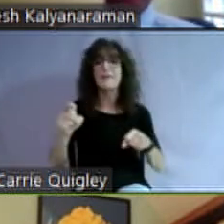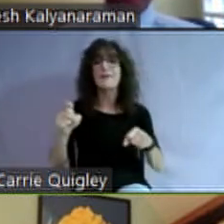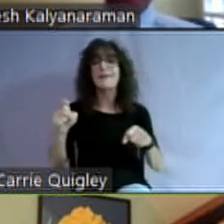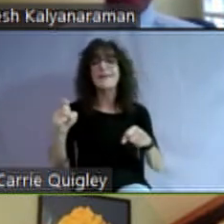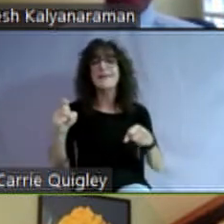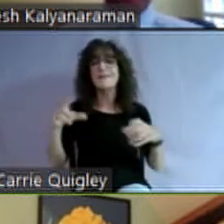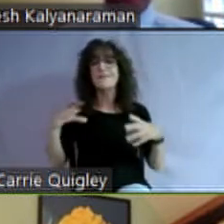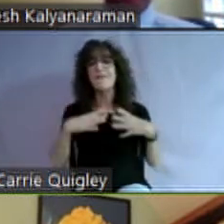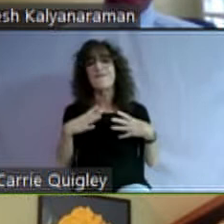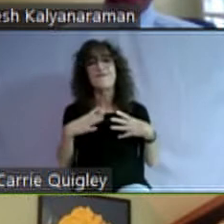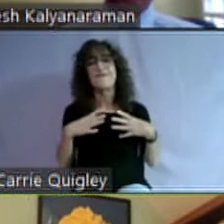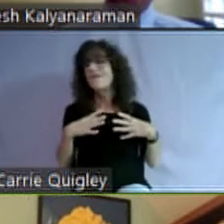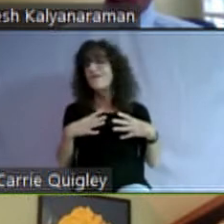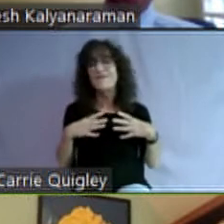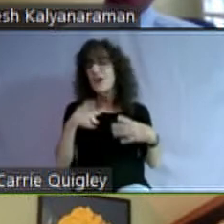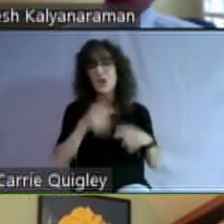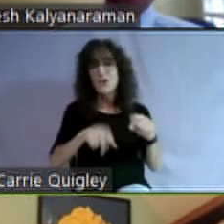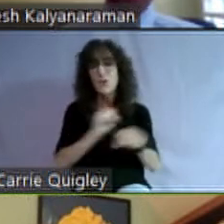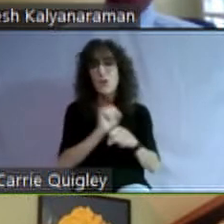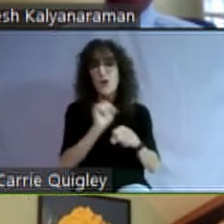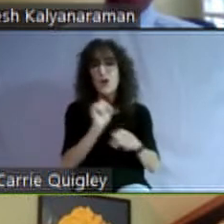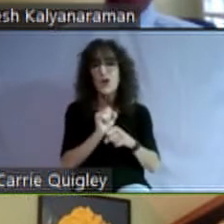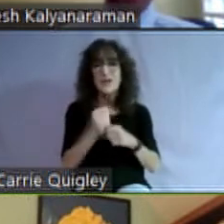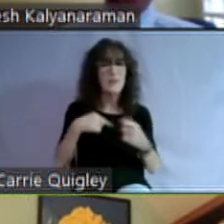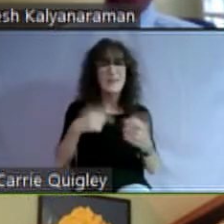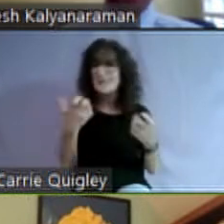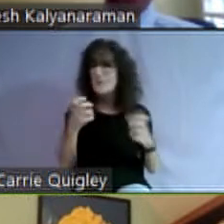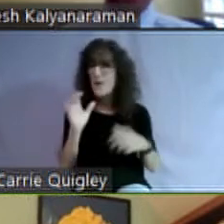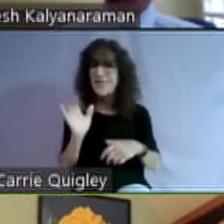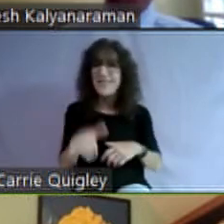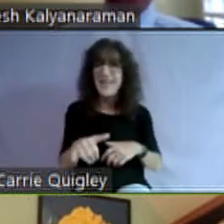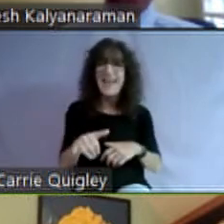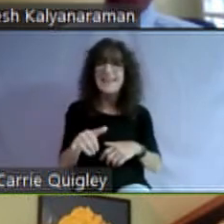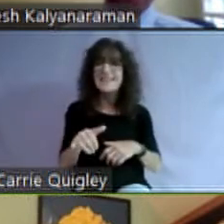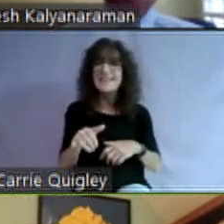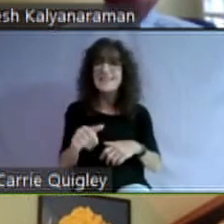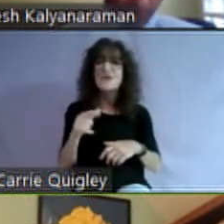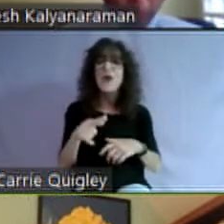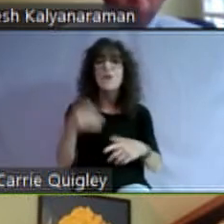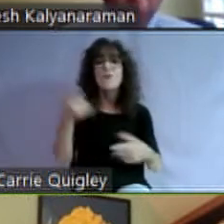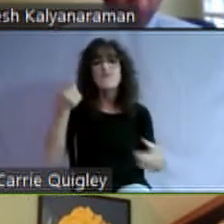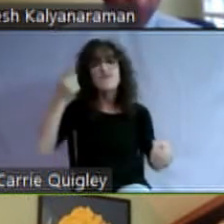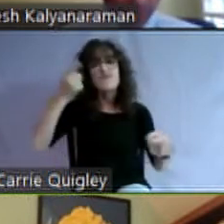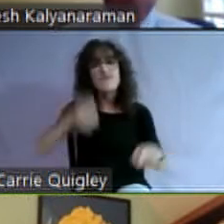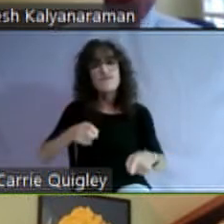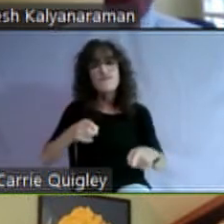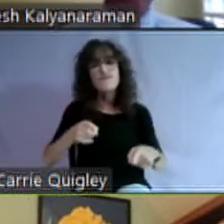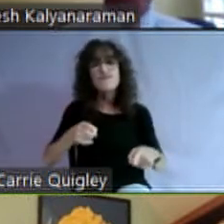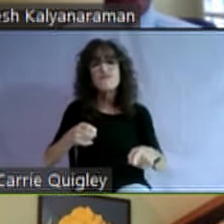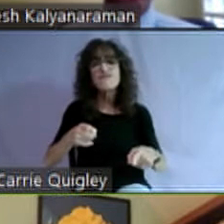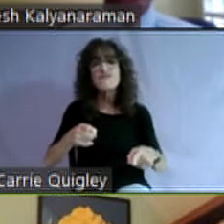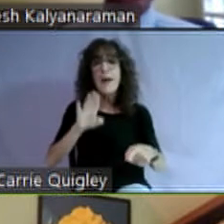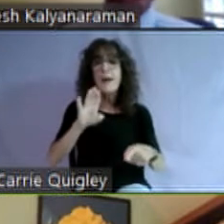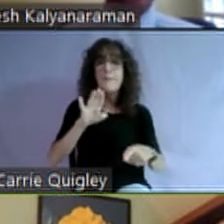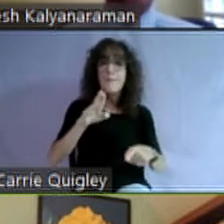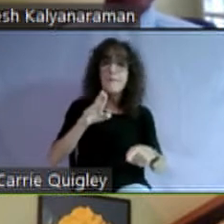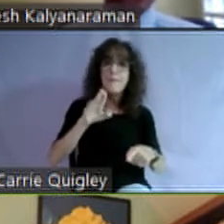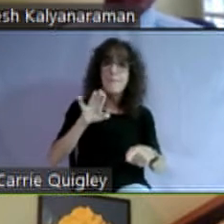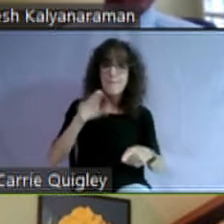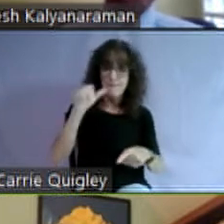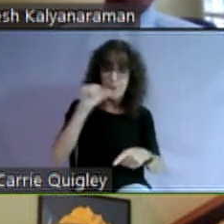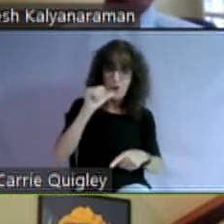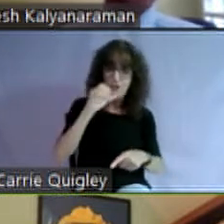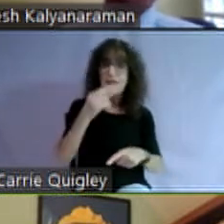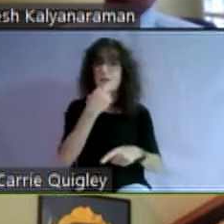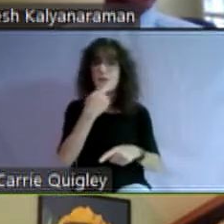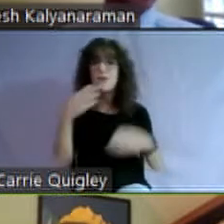very reluctant to do that. I think we all were. So we came up with this compromise of closing bars and restaurants at 10 p.m.